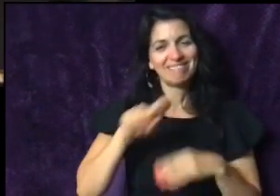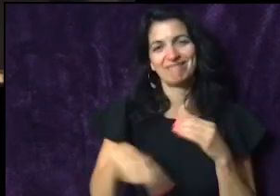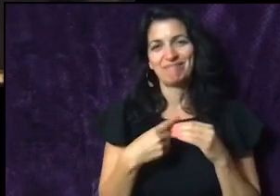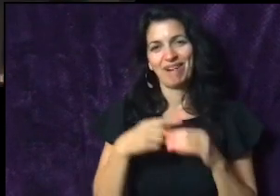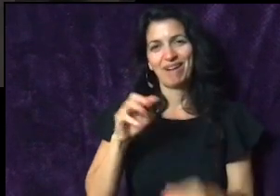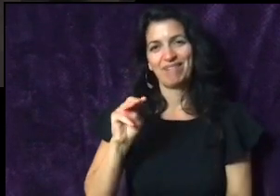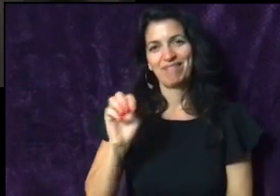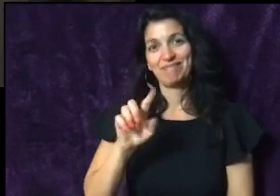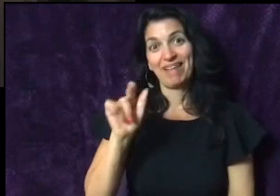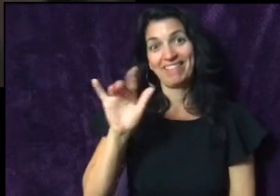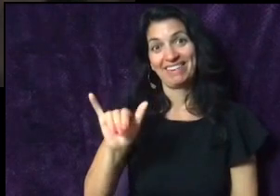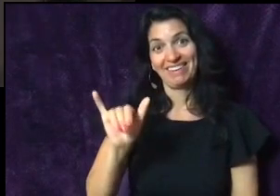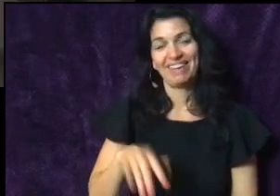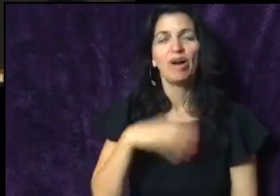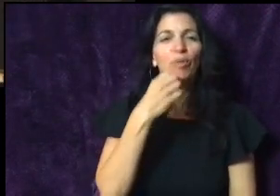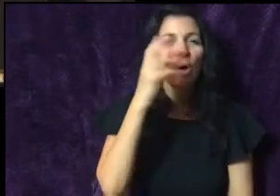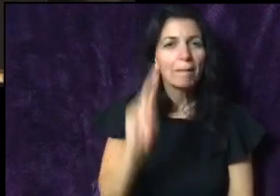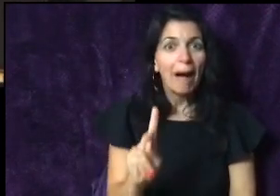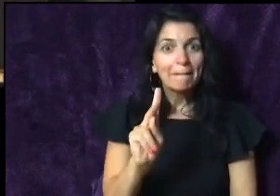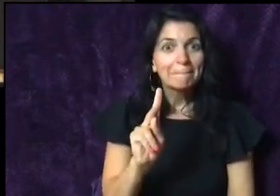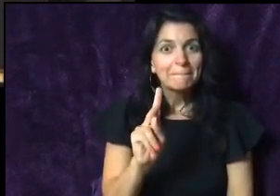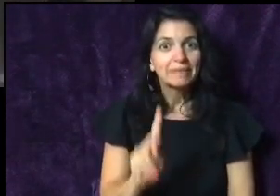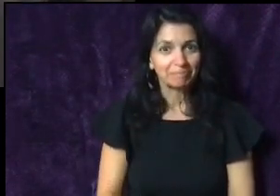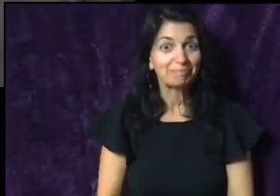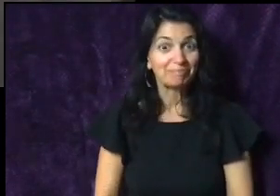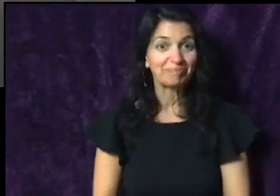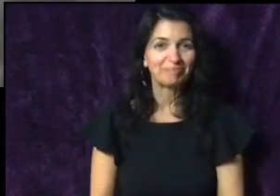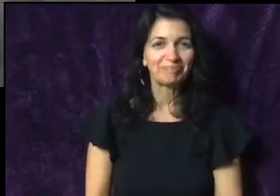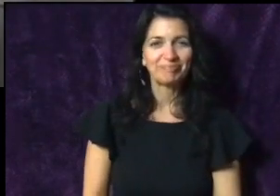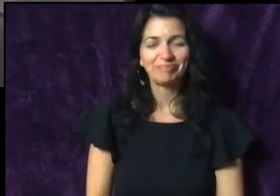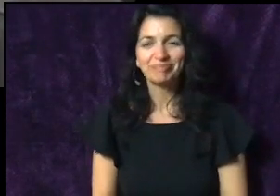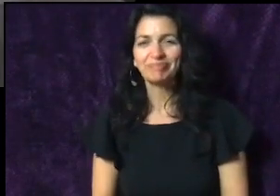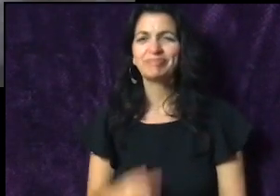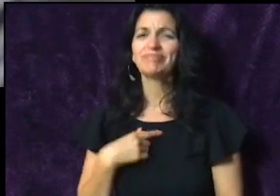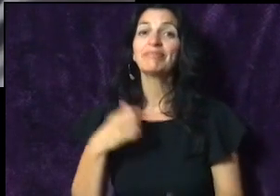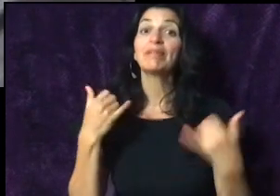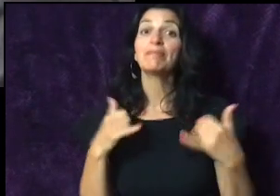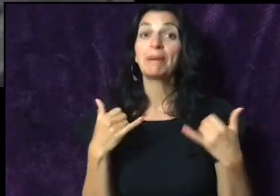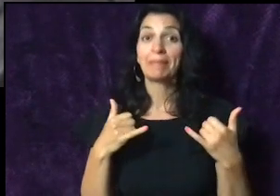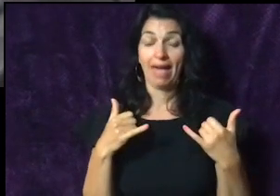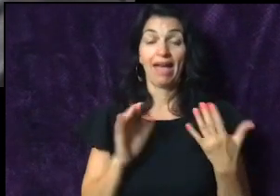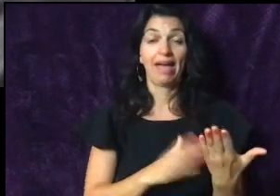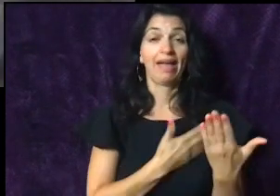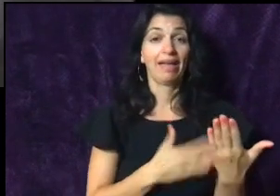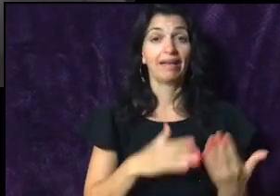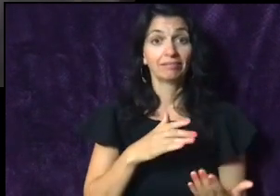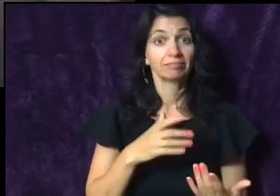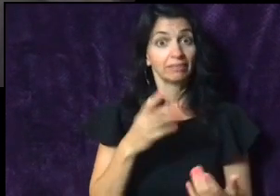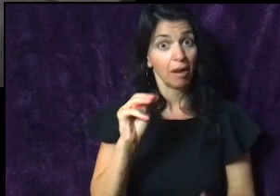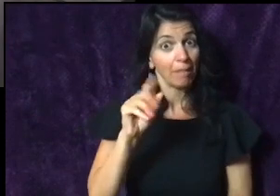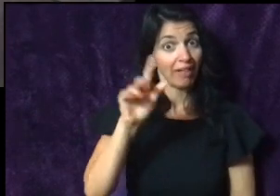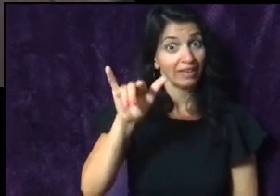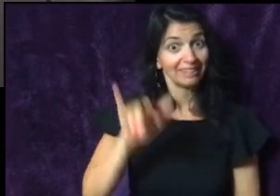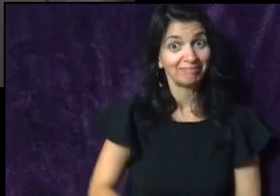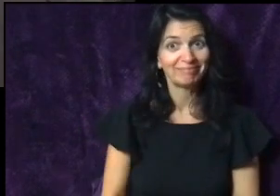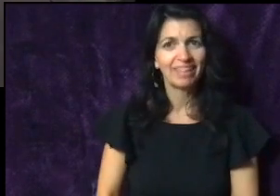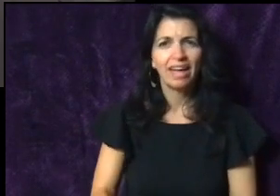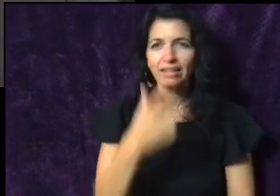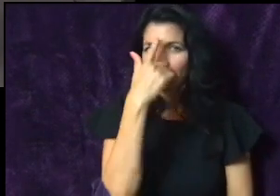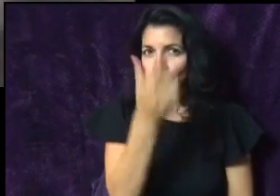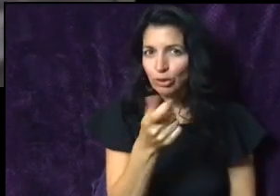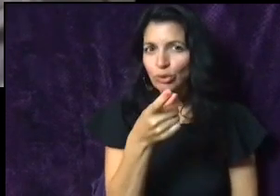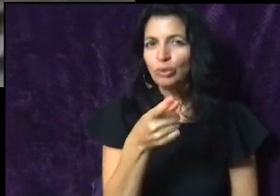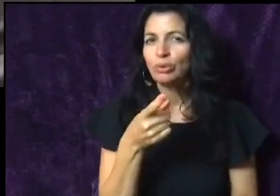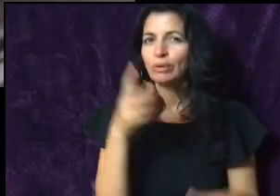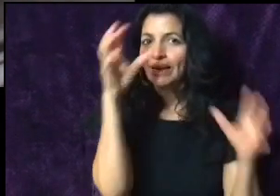warm-up game to get our ears working on melody. I'm going to play a tune. I'm going to play a melody. And it's up